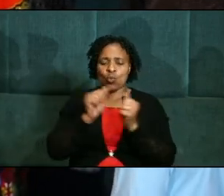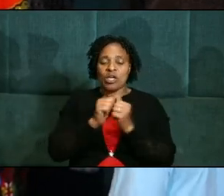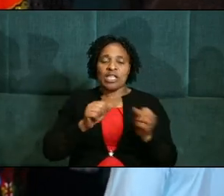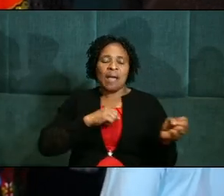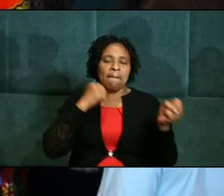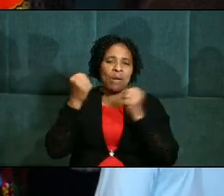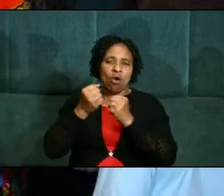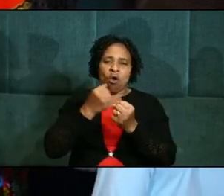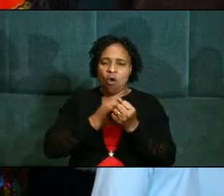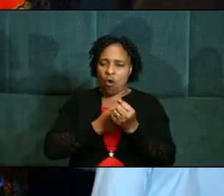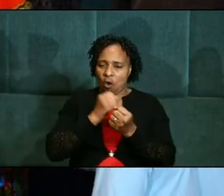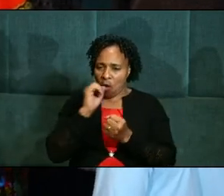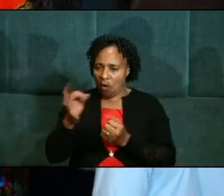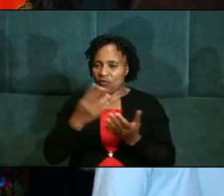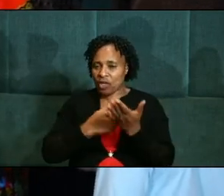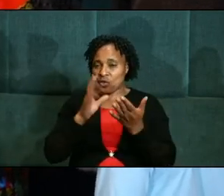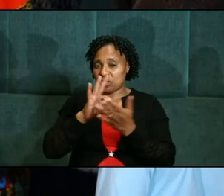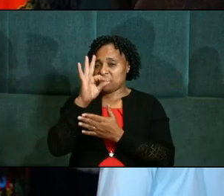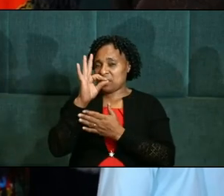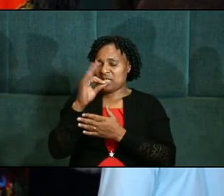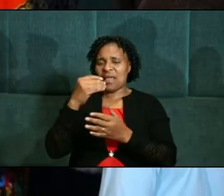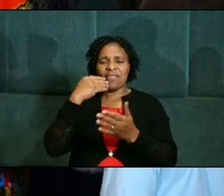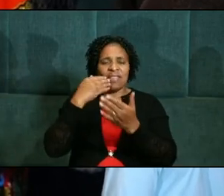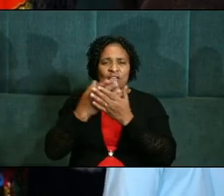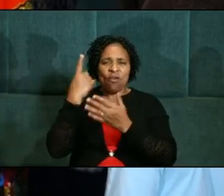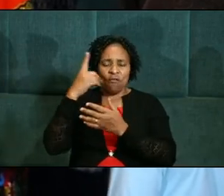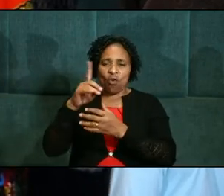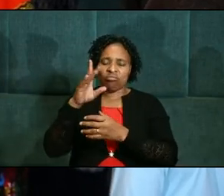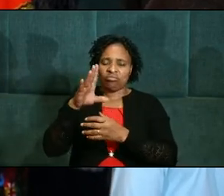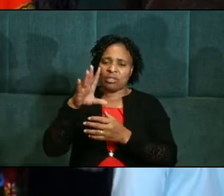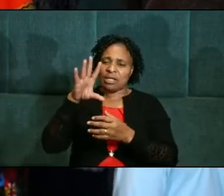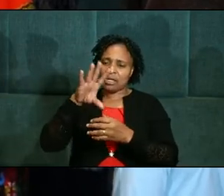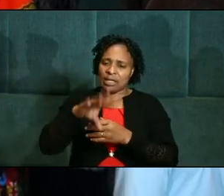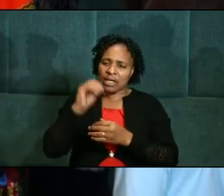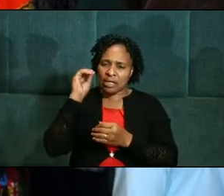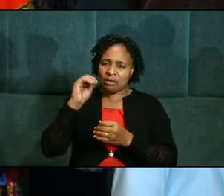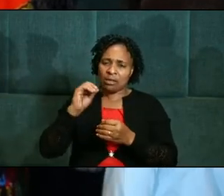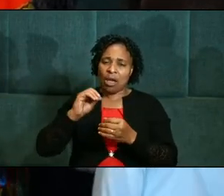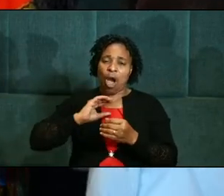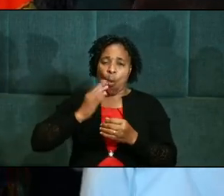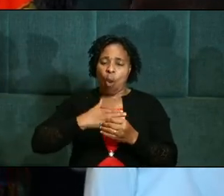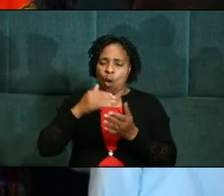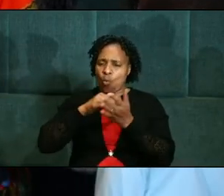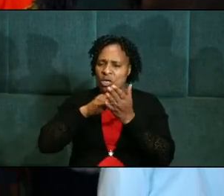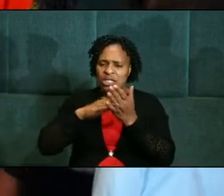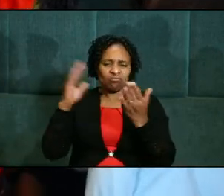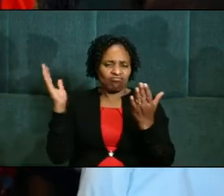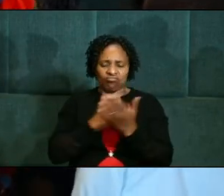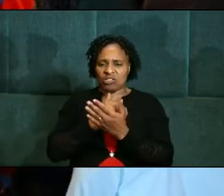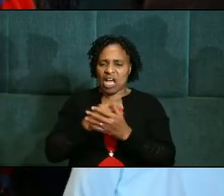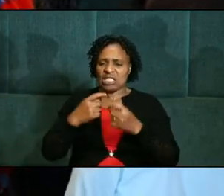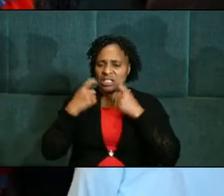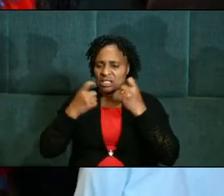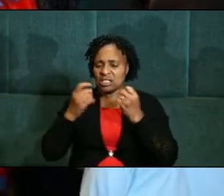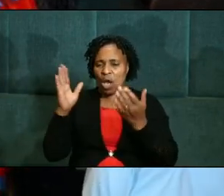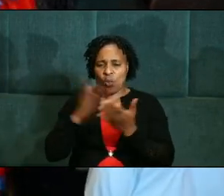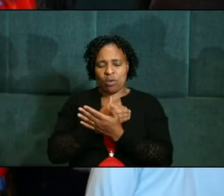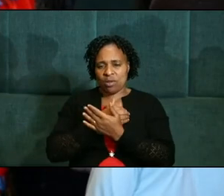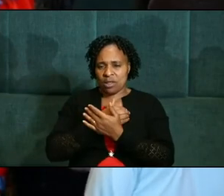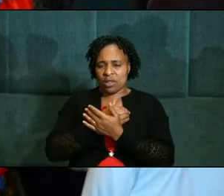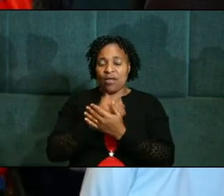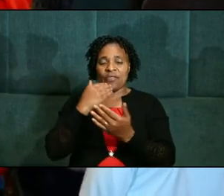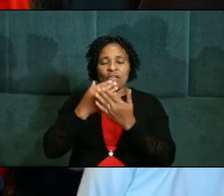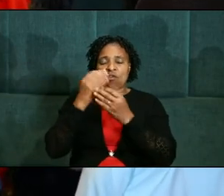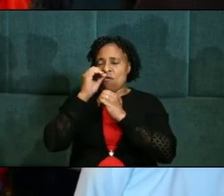of the Holy Spirit. And thank you, Father, for taking our weaknesses away. And thank you, Father, for forgiving